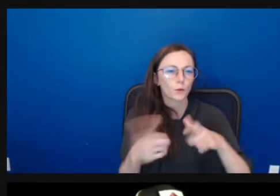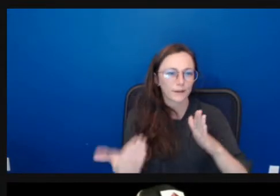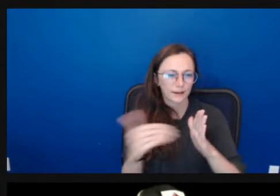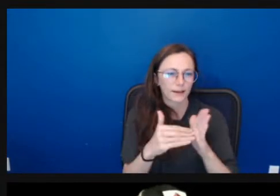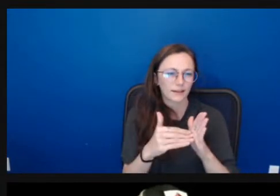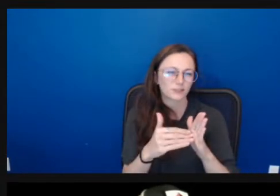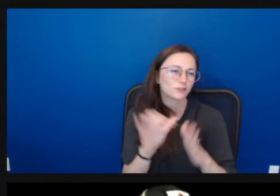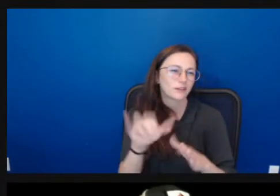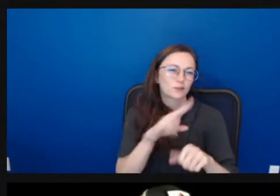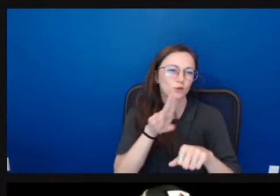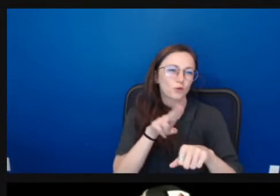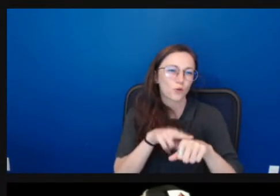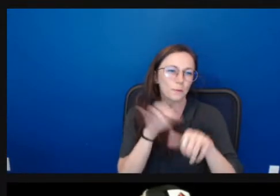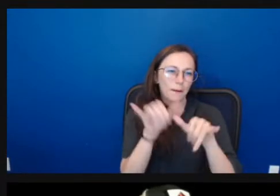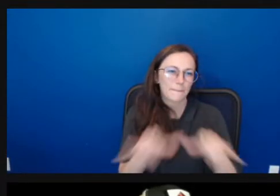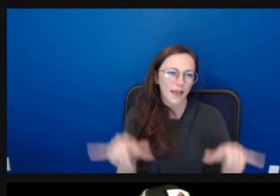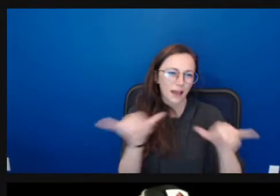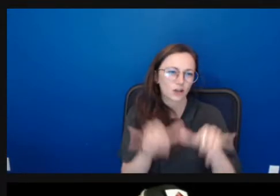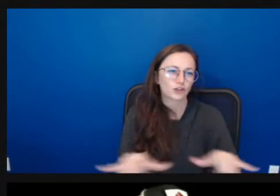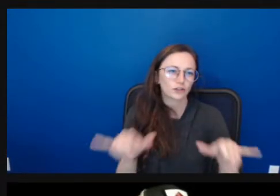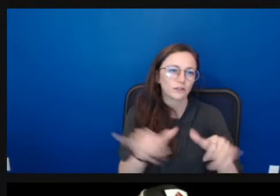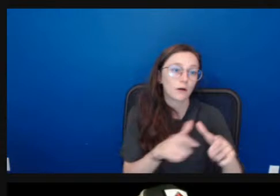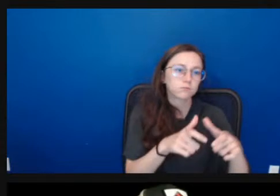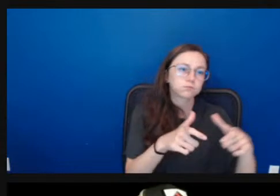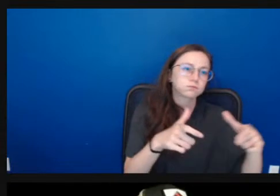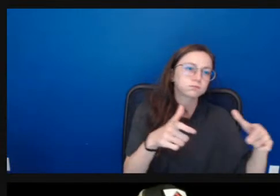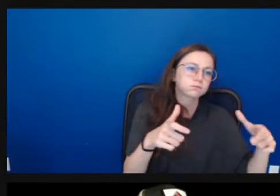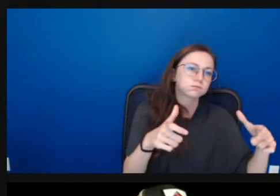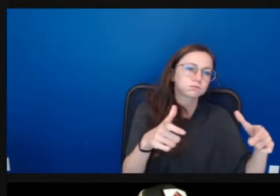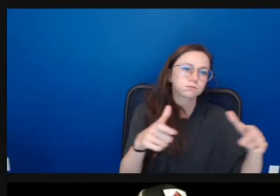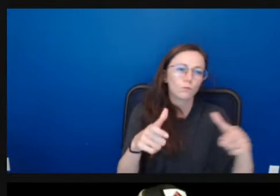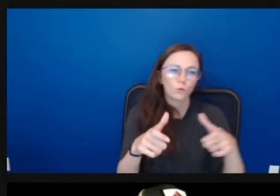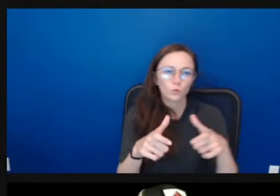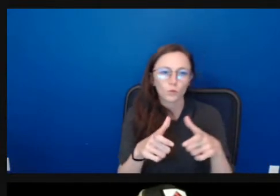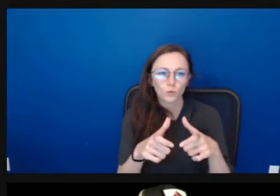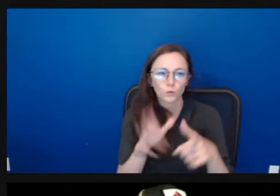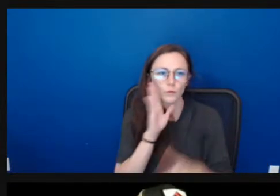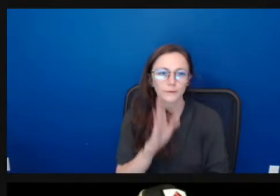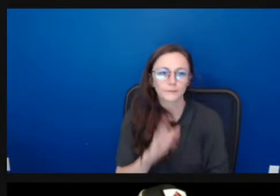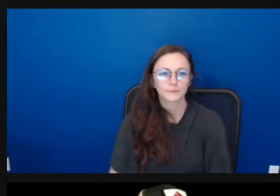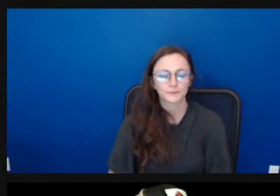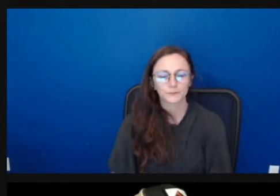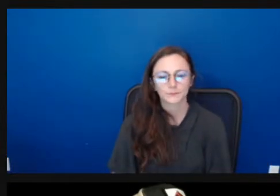that it exhibits. So here is a peak of earthquakes